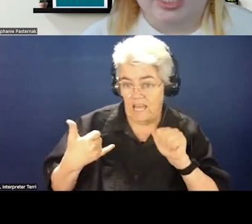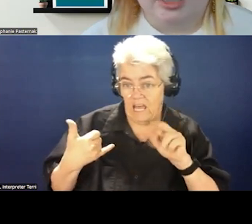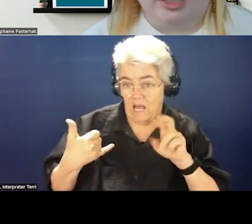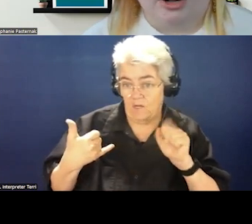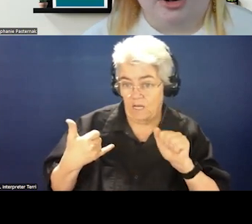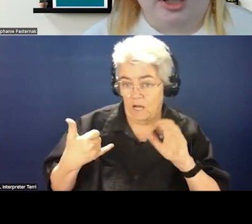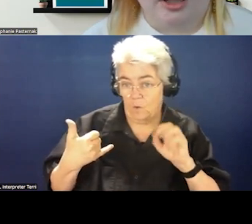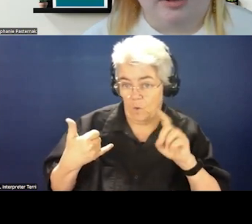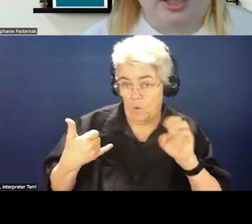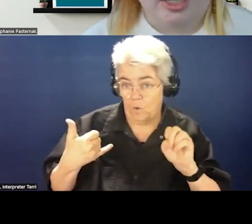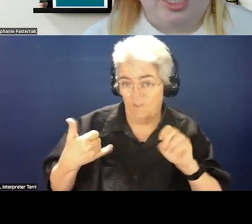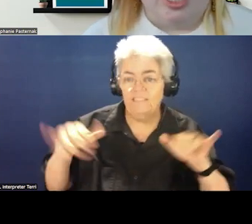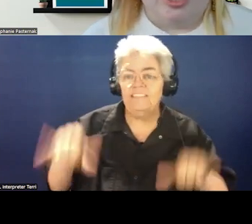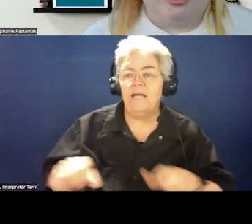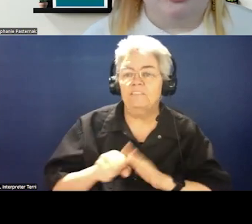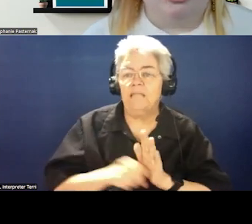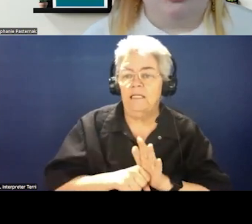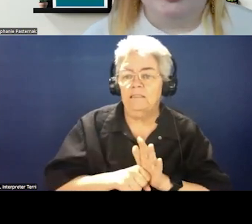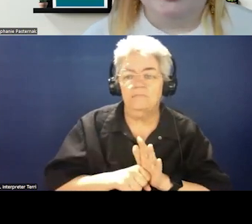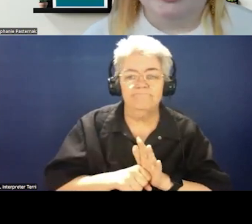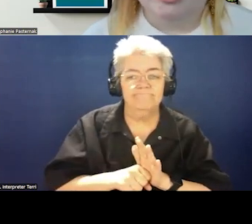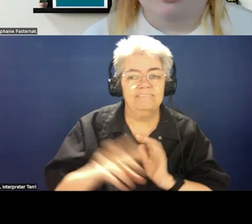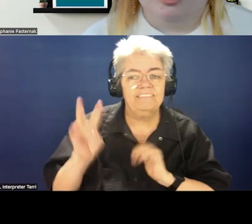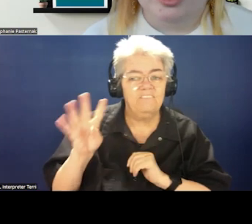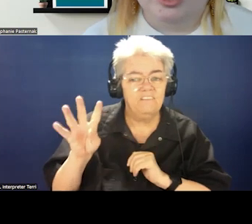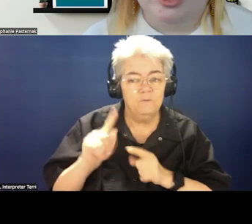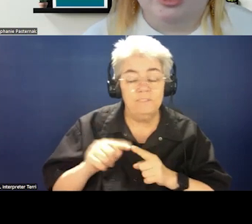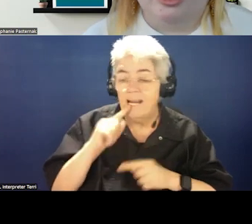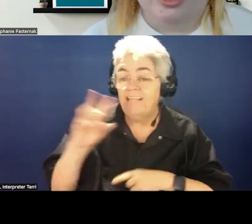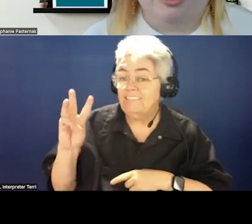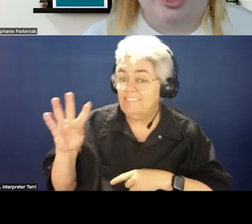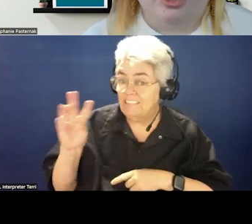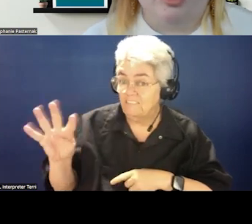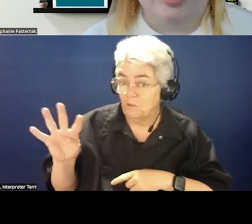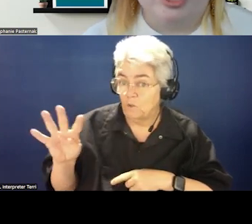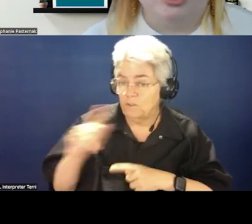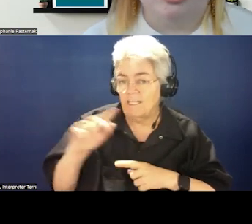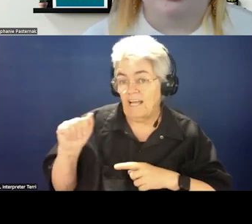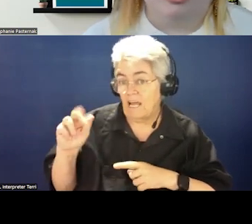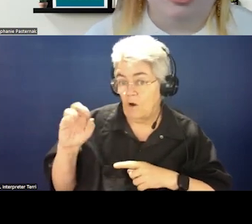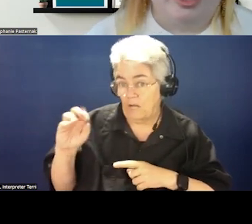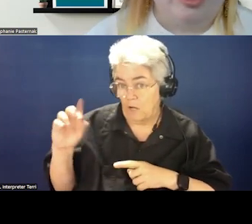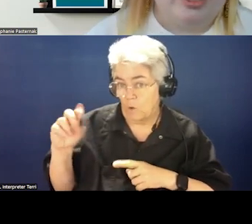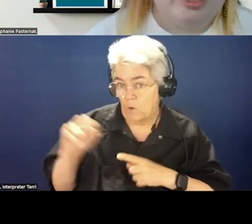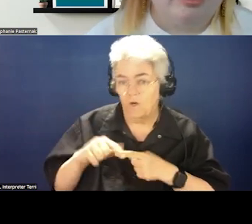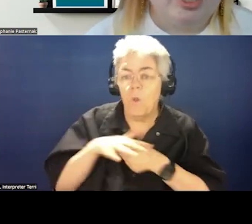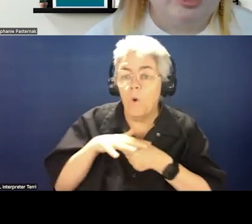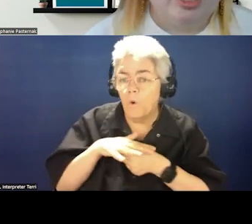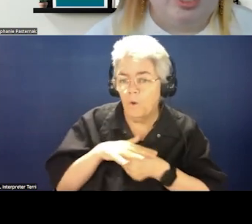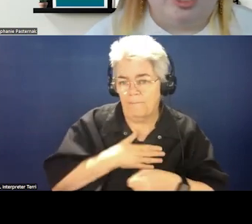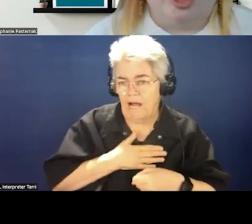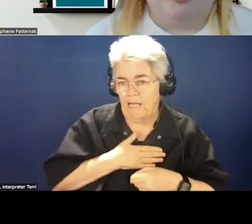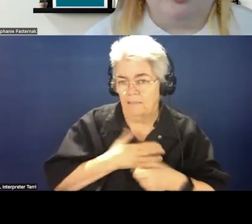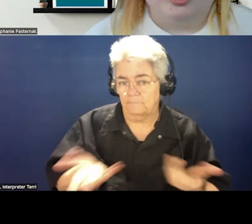the state that they currently live in. And only 64% said that their area code matched the local area they lived